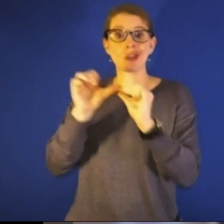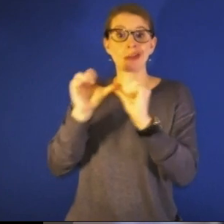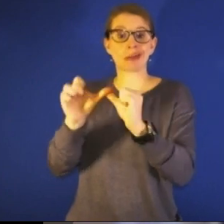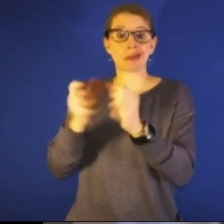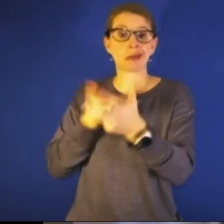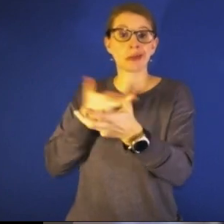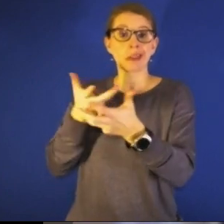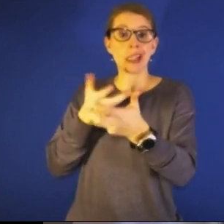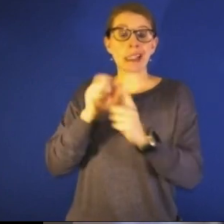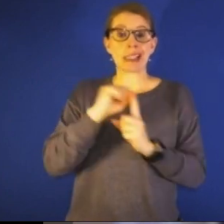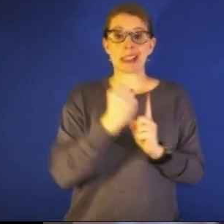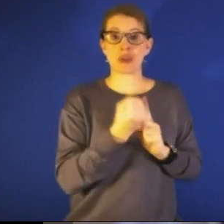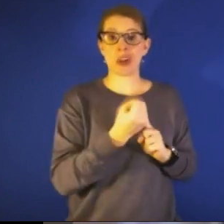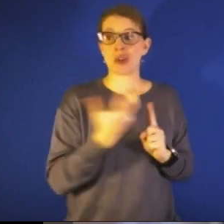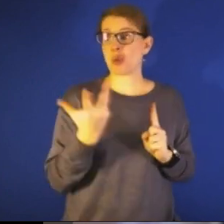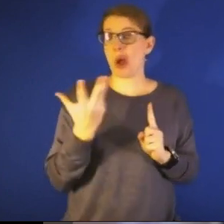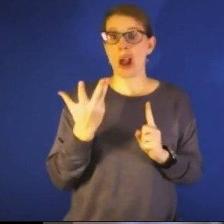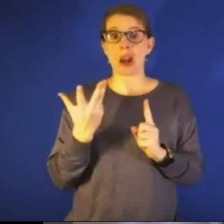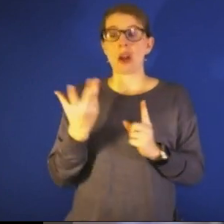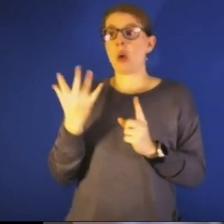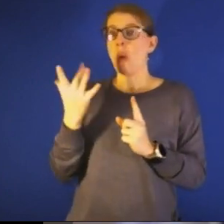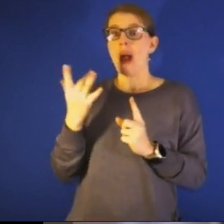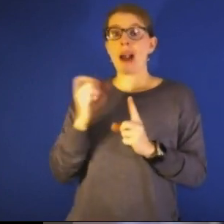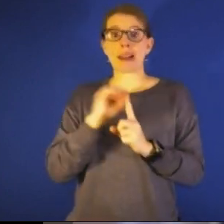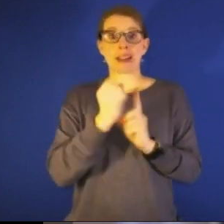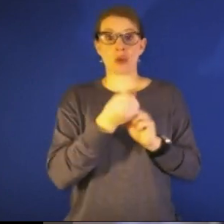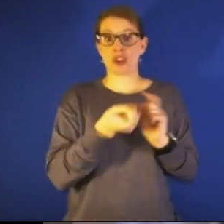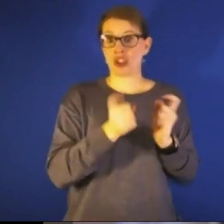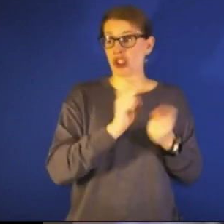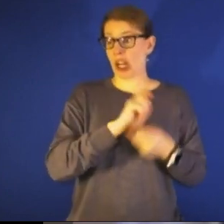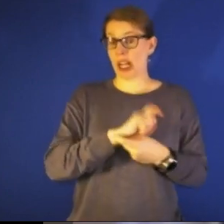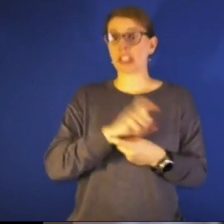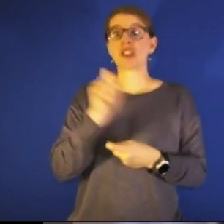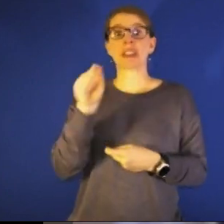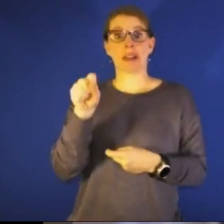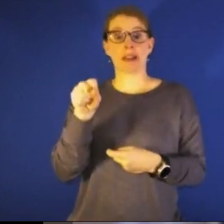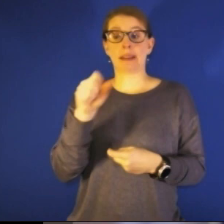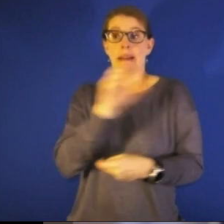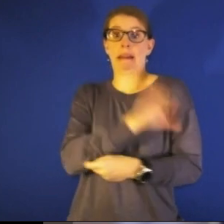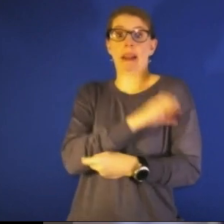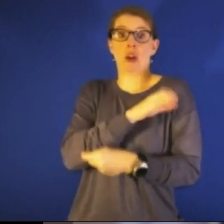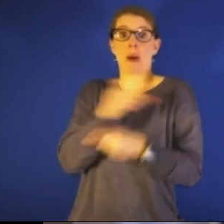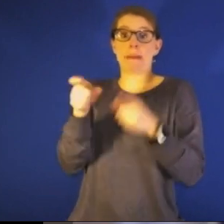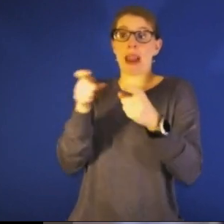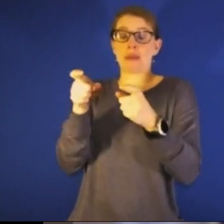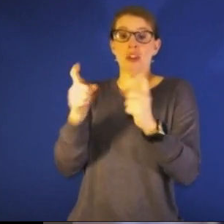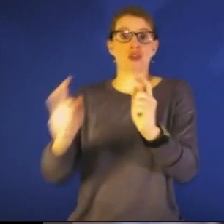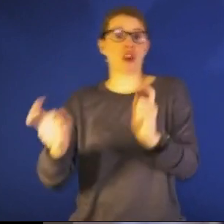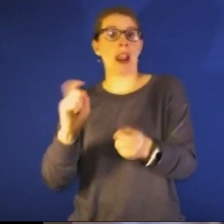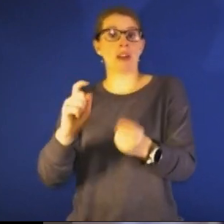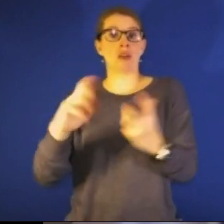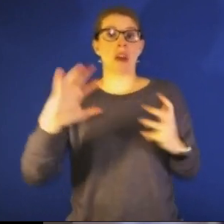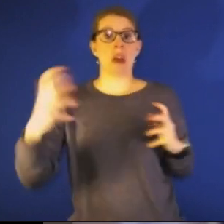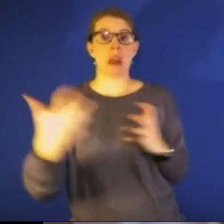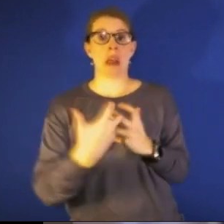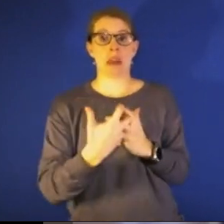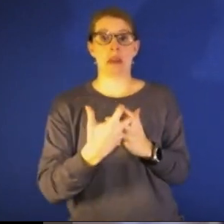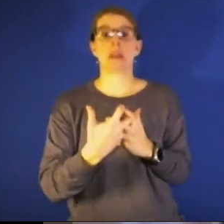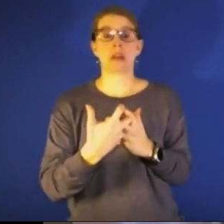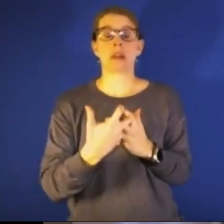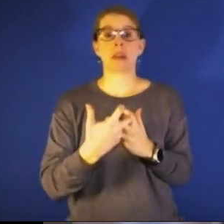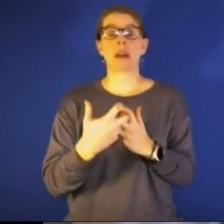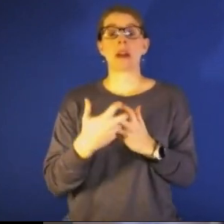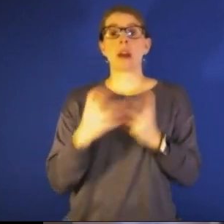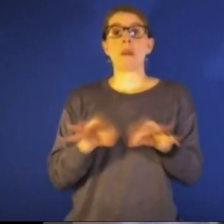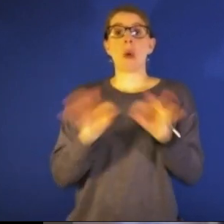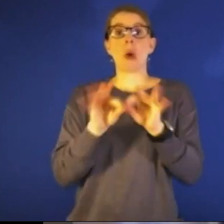what your situation is, so that if the situation does change, the clinical management may change. So I think the important thing that people